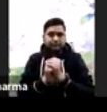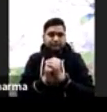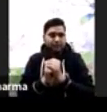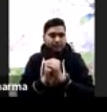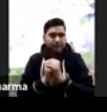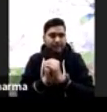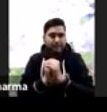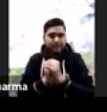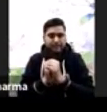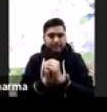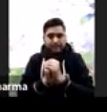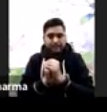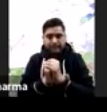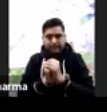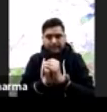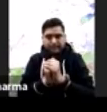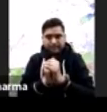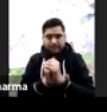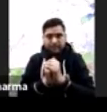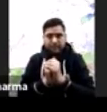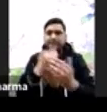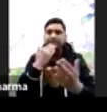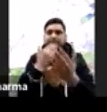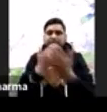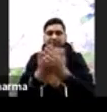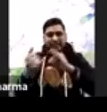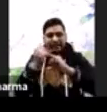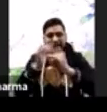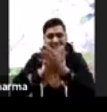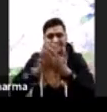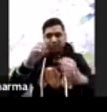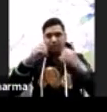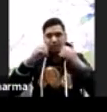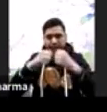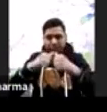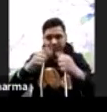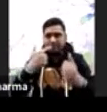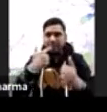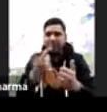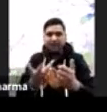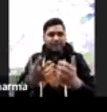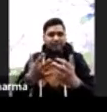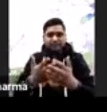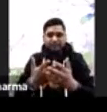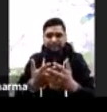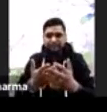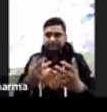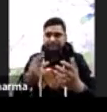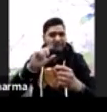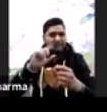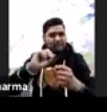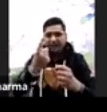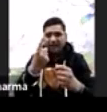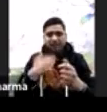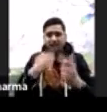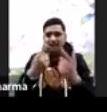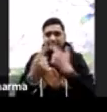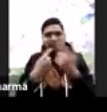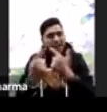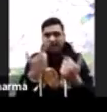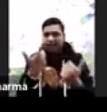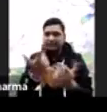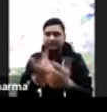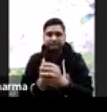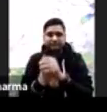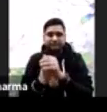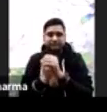Thank you so very much, Shobha. Yes, that is one of the tags that I had really, you know, missed out saying. Thank you so much for your